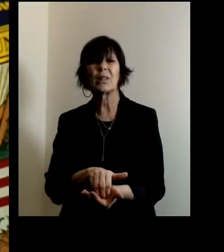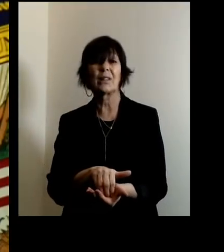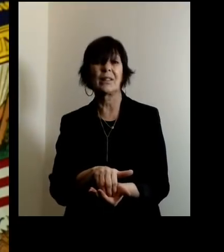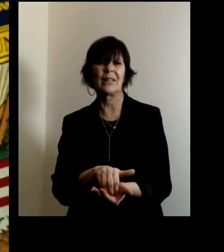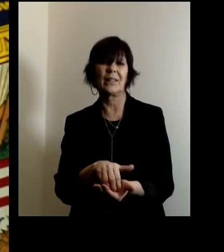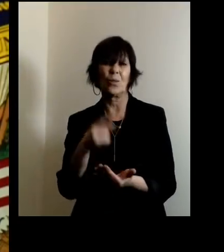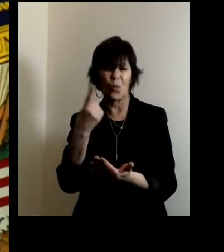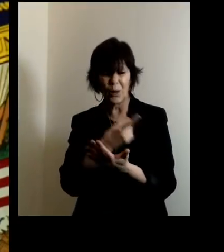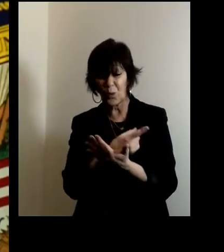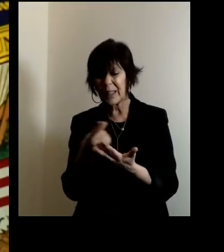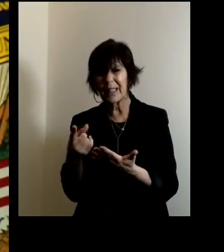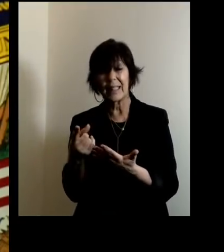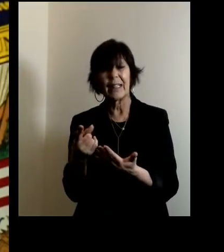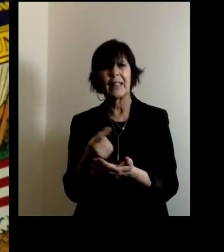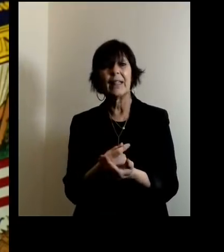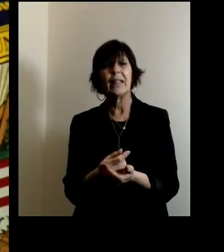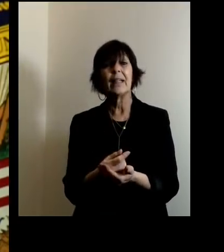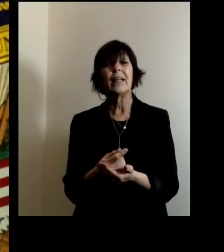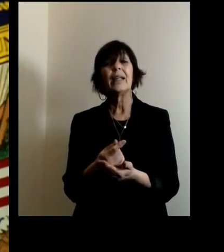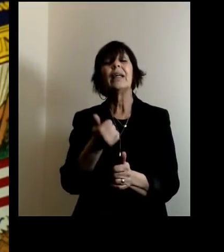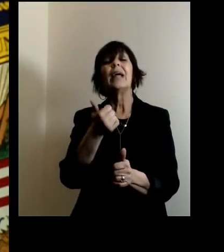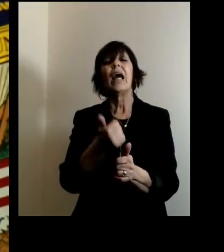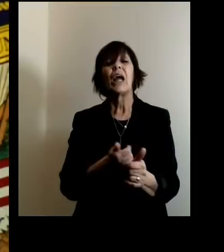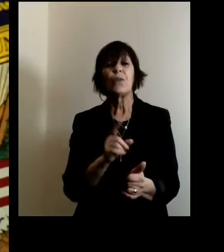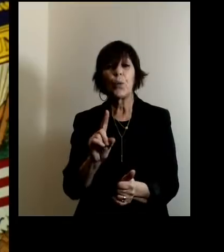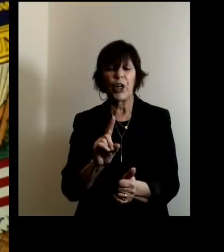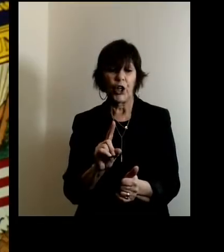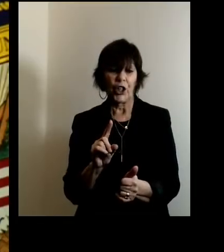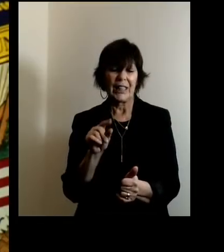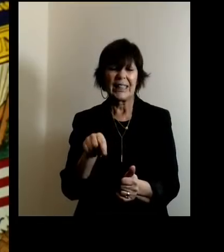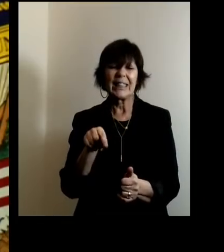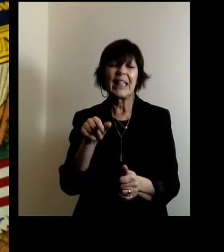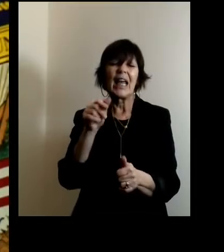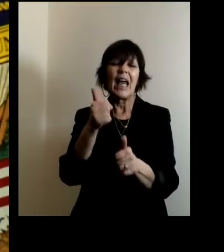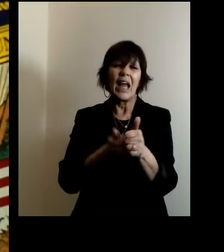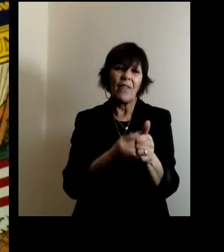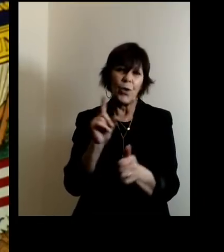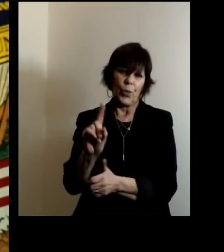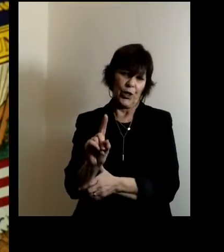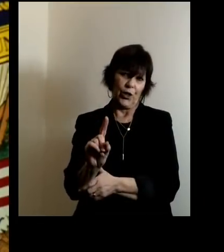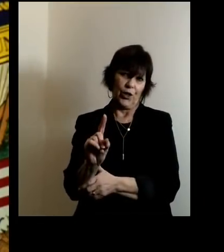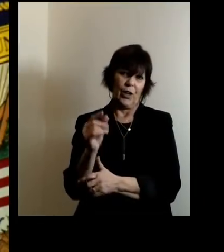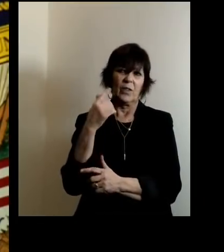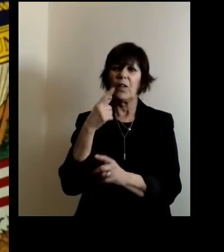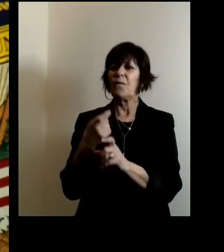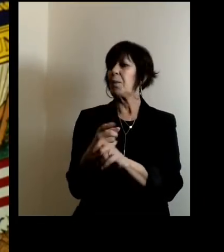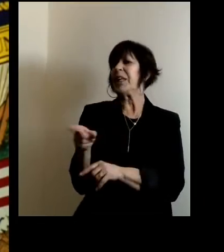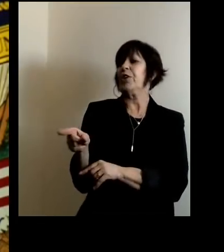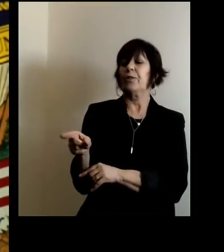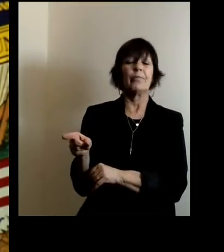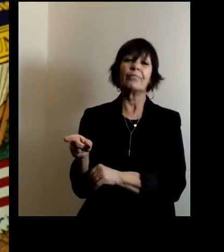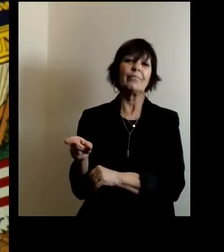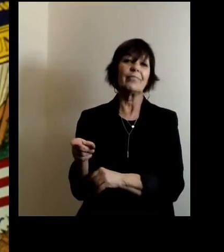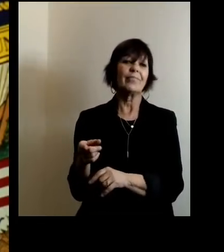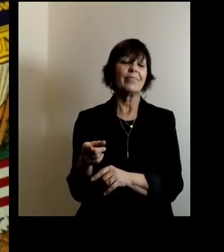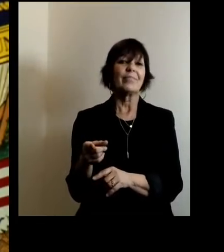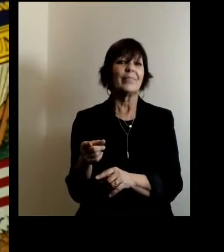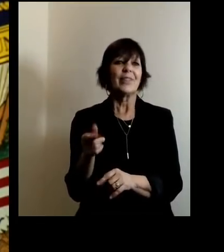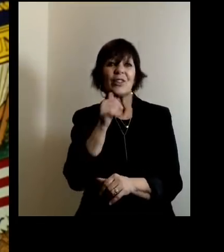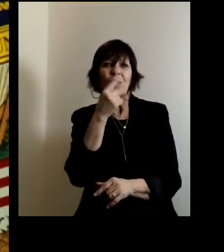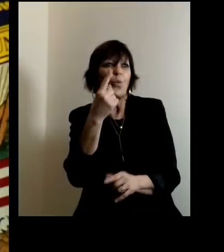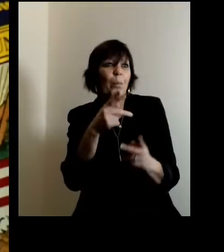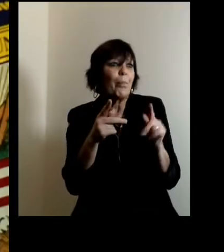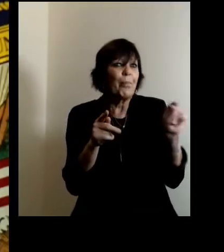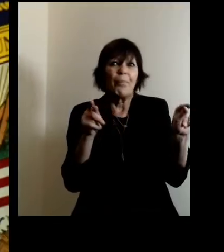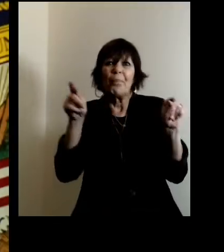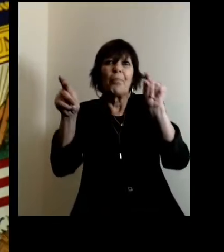in that 1 week. It is everywhere. And if you're looking to say, well, here's where it's coming from, there's no one place.